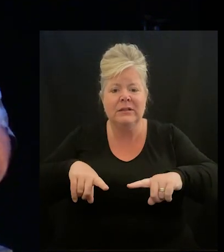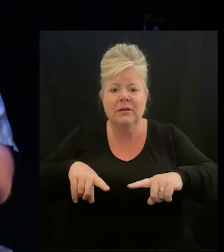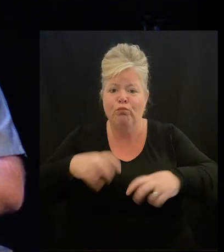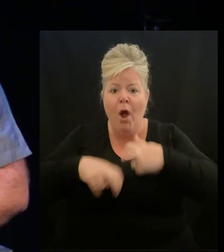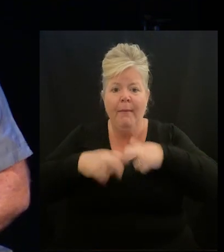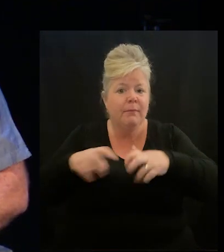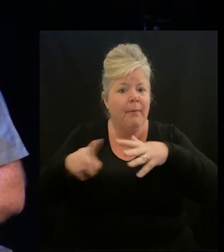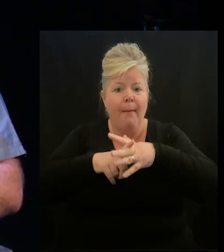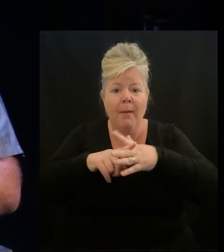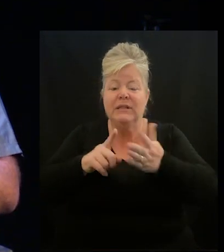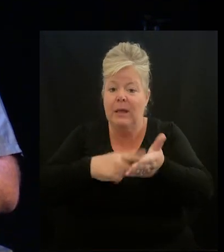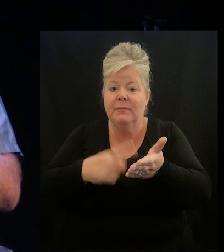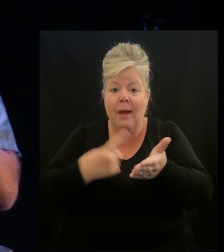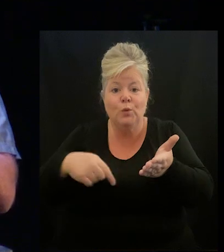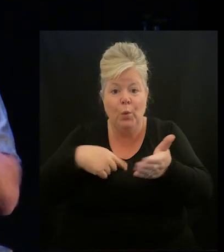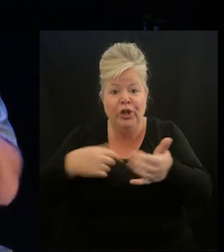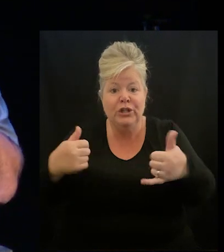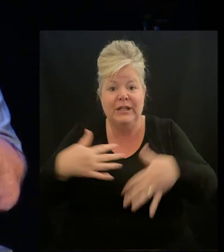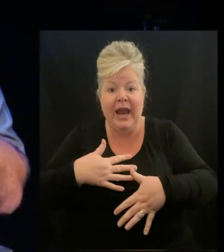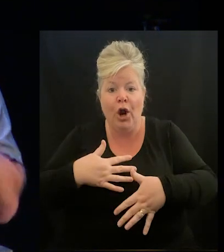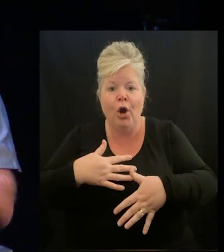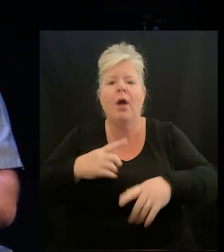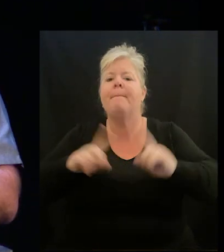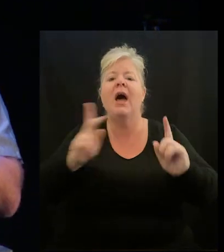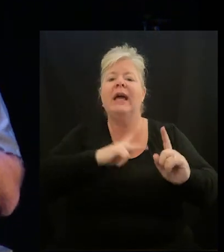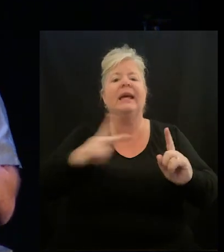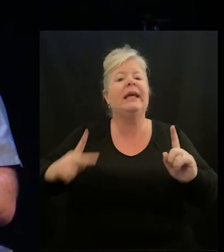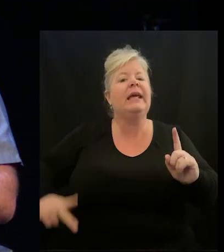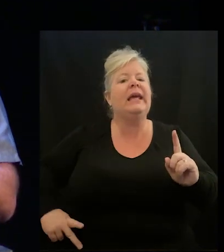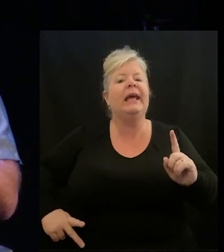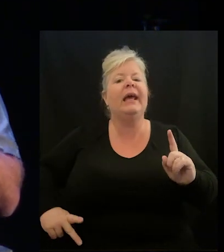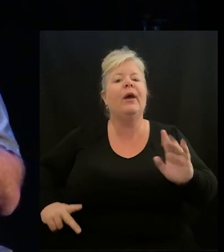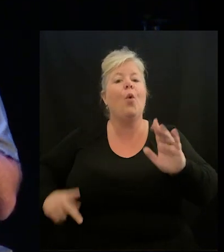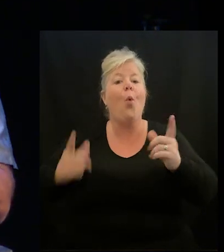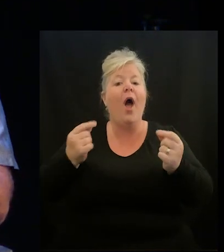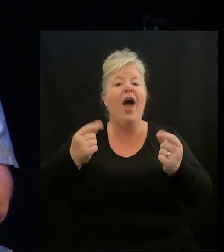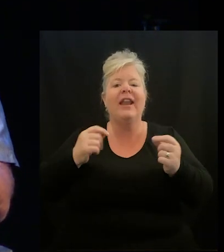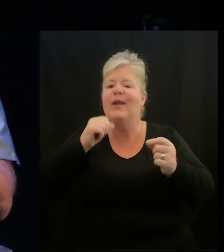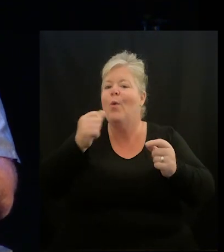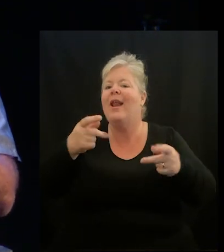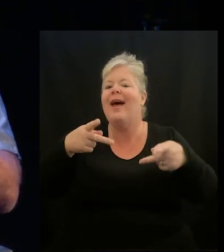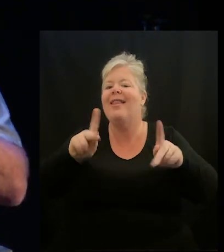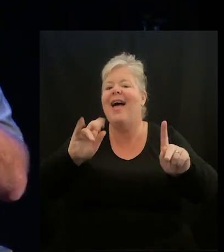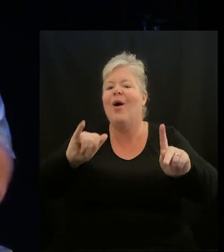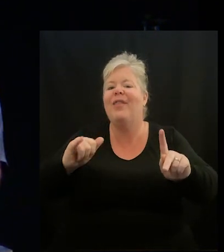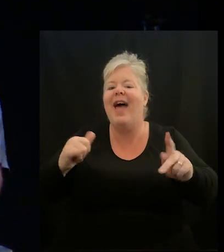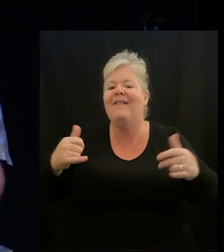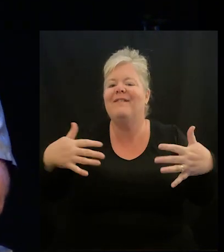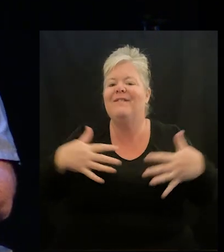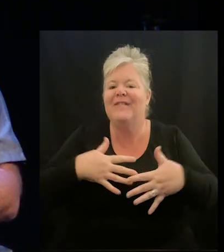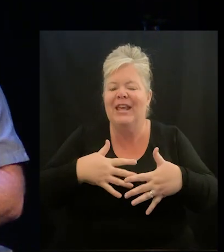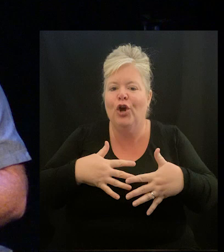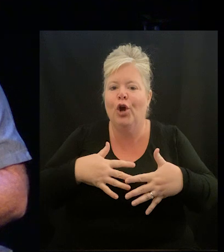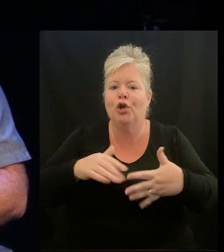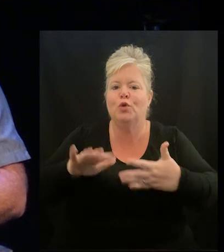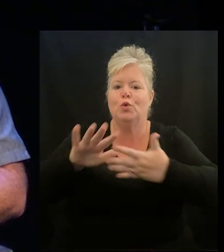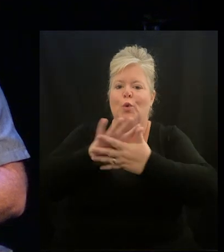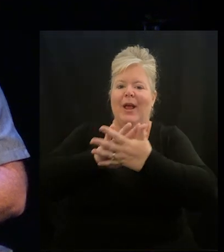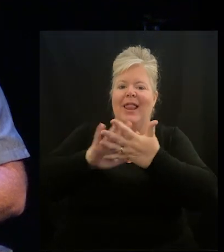this is what I love about this. Jehoshaphat would not allow fear to cloud his